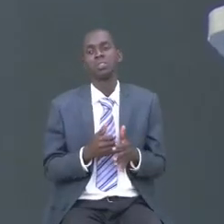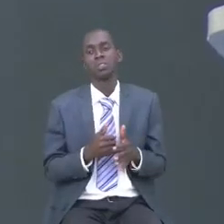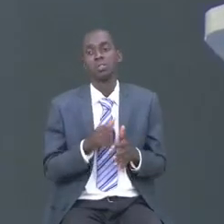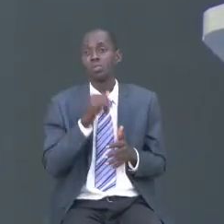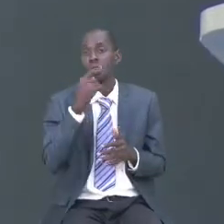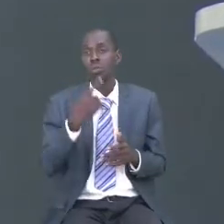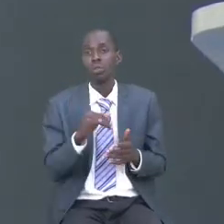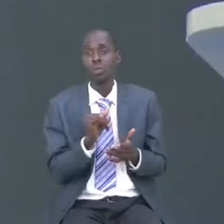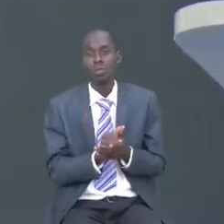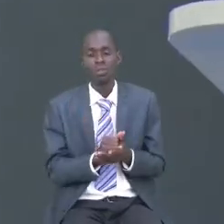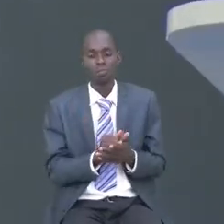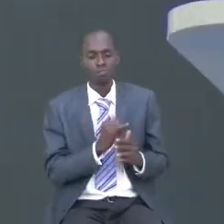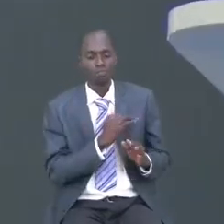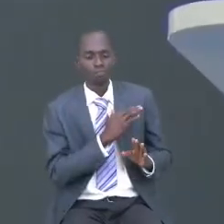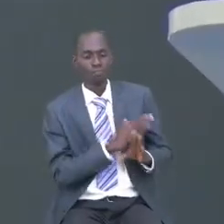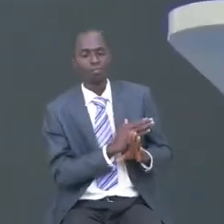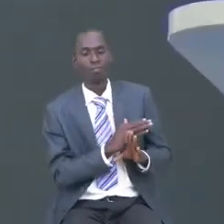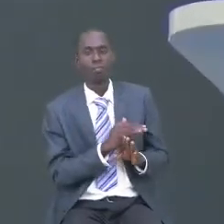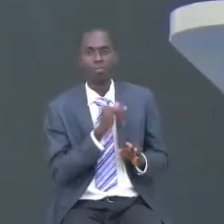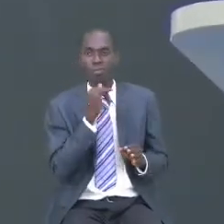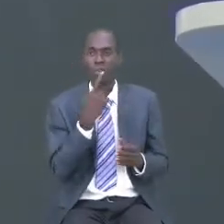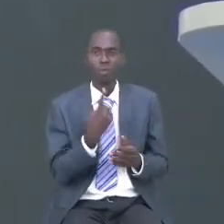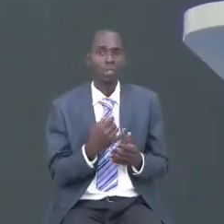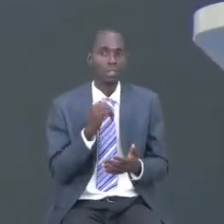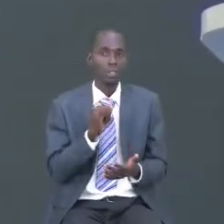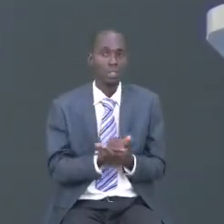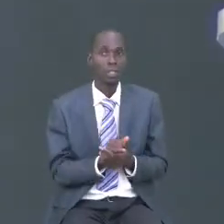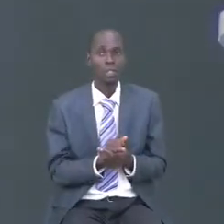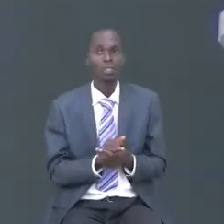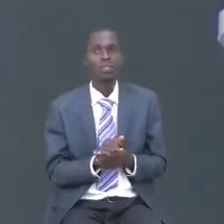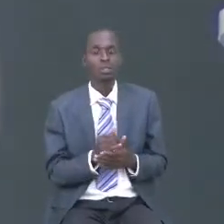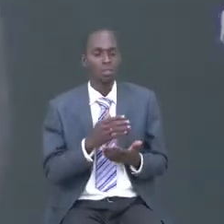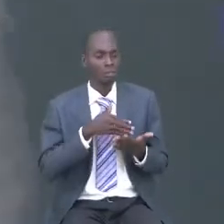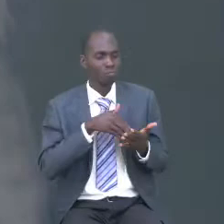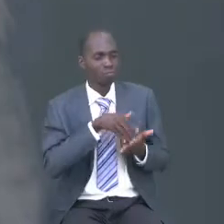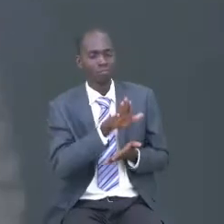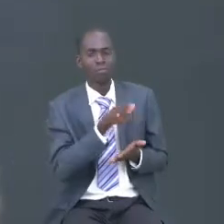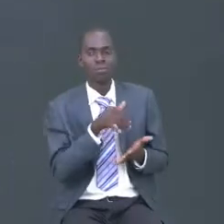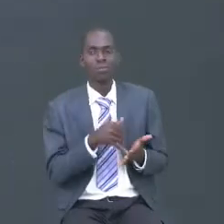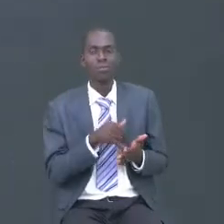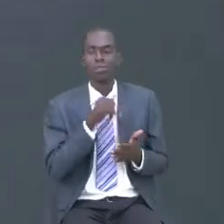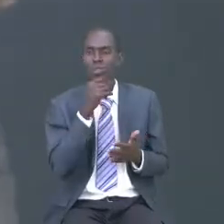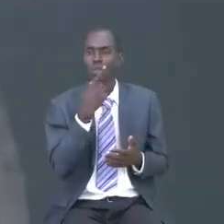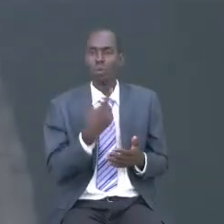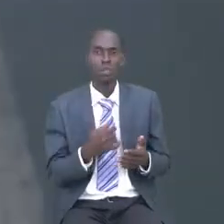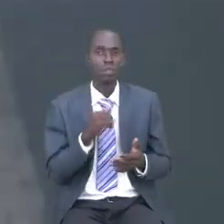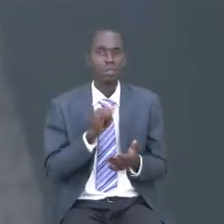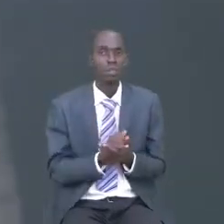he restrains. Not only that, he rejects. Not only that,